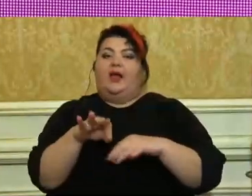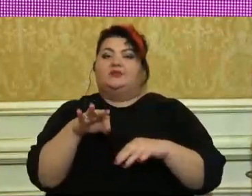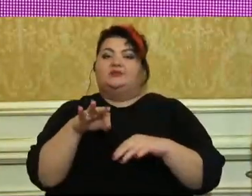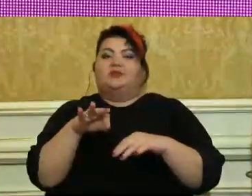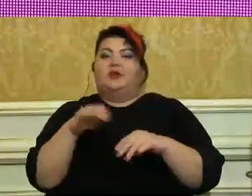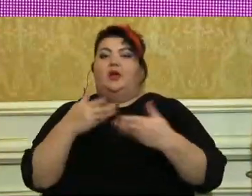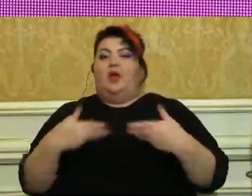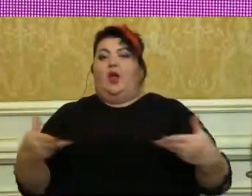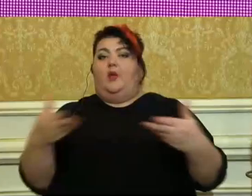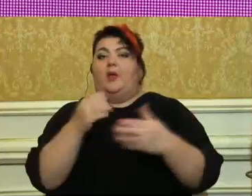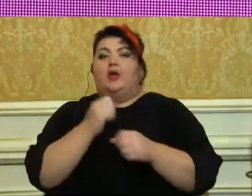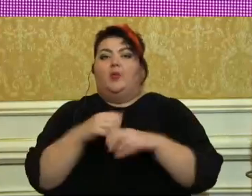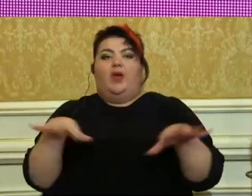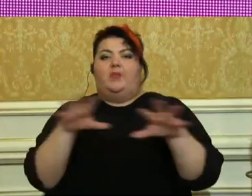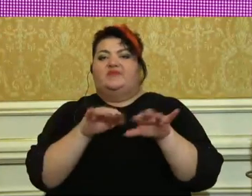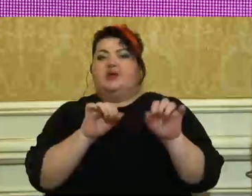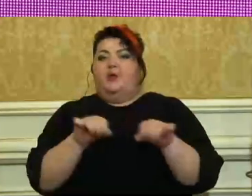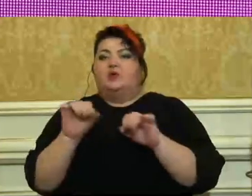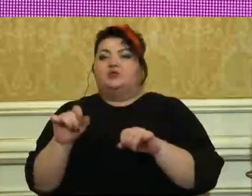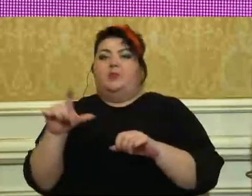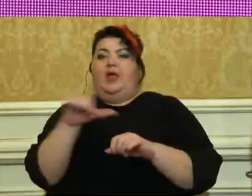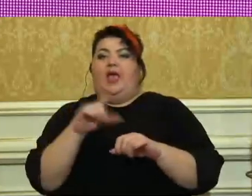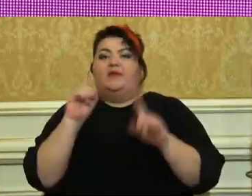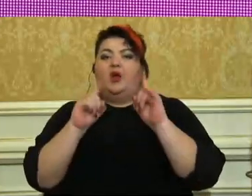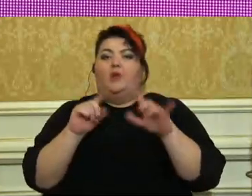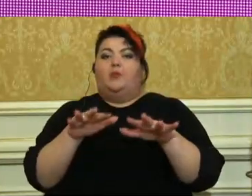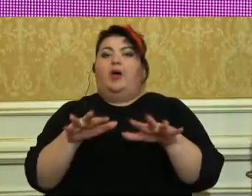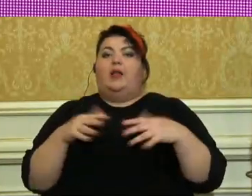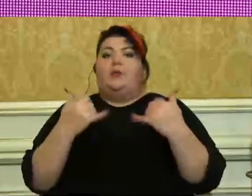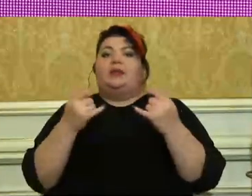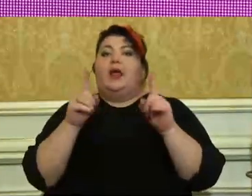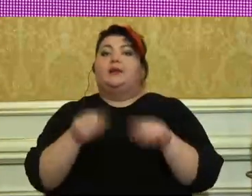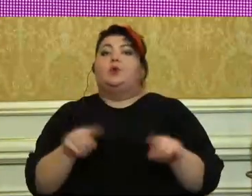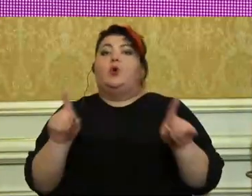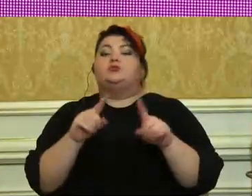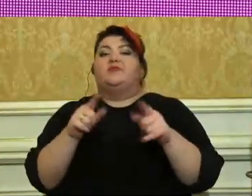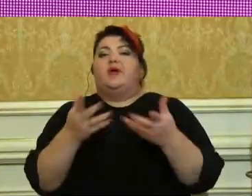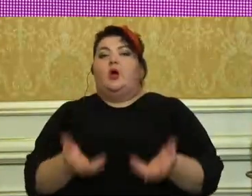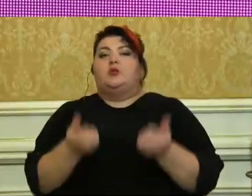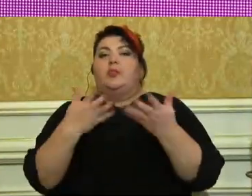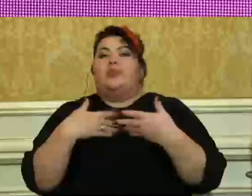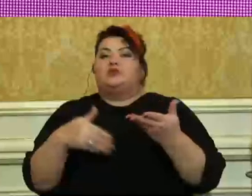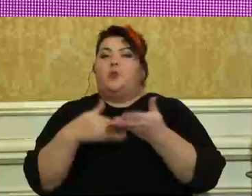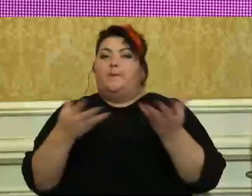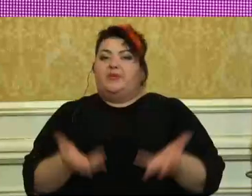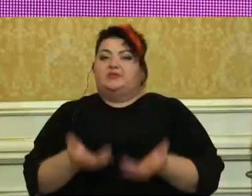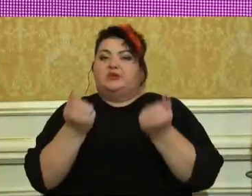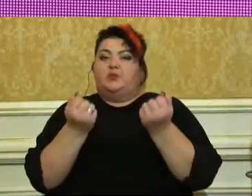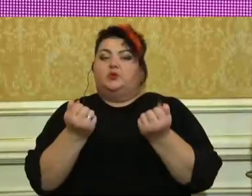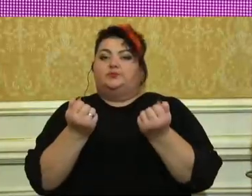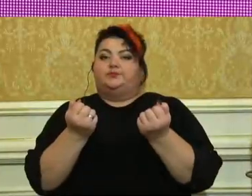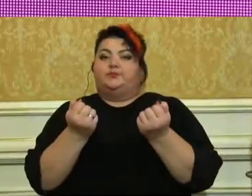doing everything we can in the European Parliament to give you our support. Some of us have been writing to ask